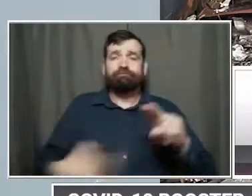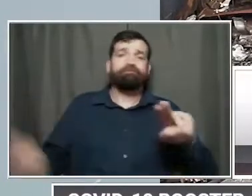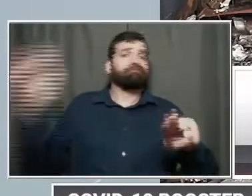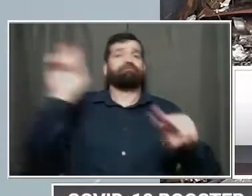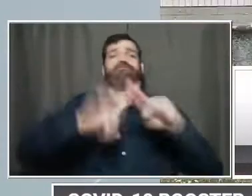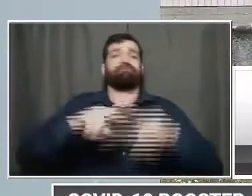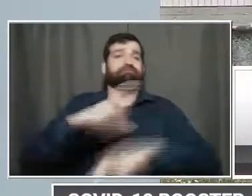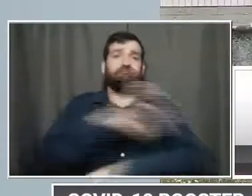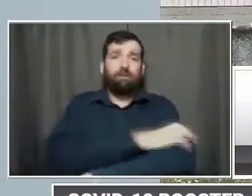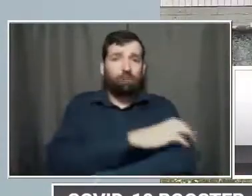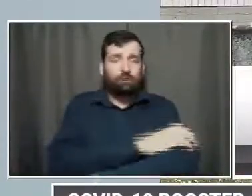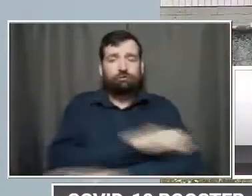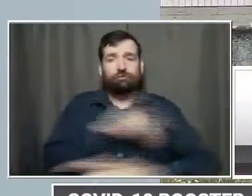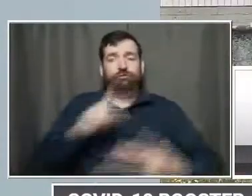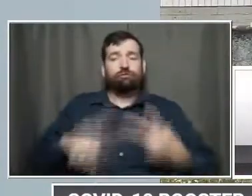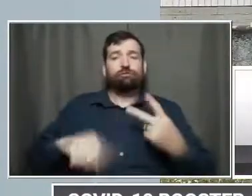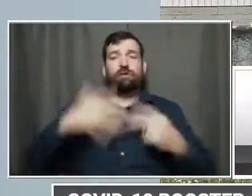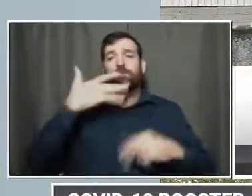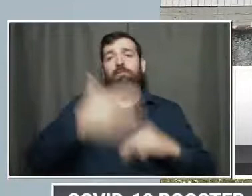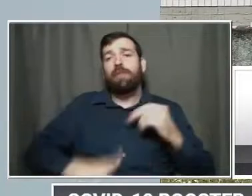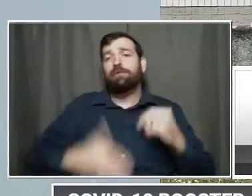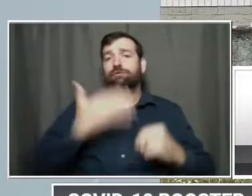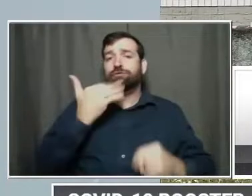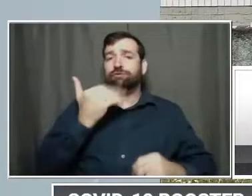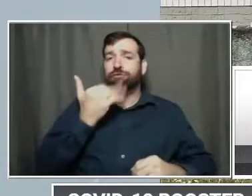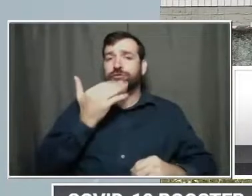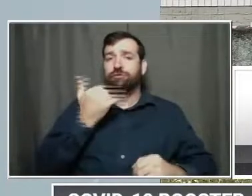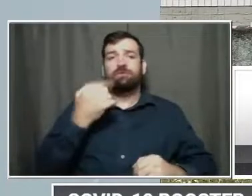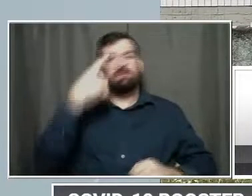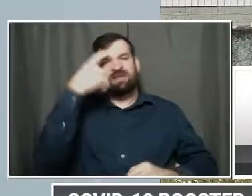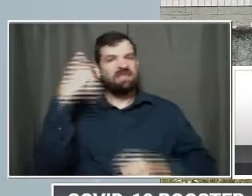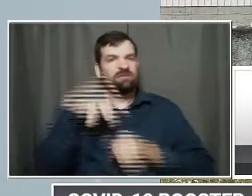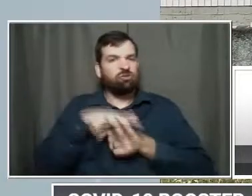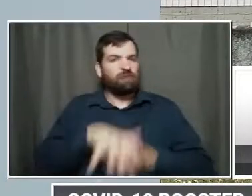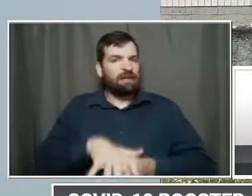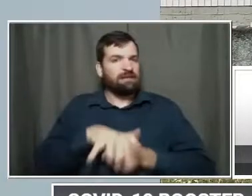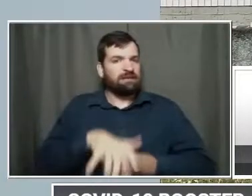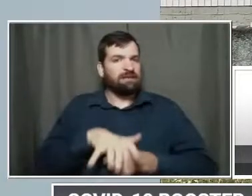pressures, blood sugars due to the stress.